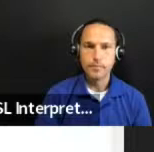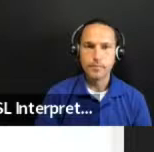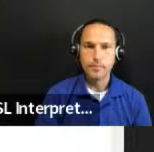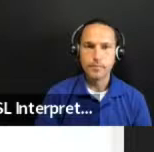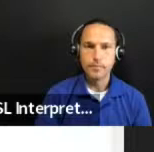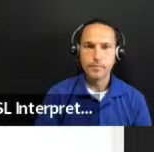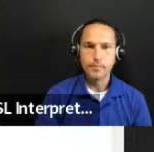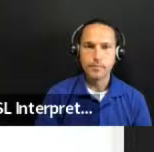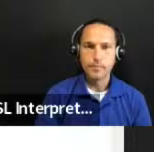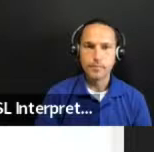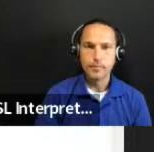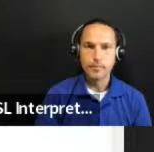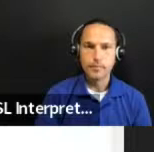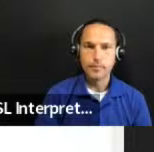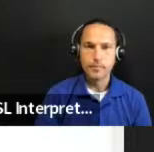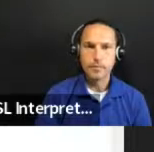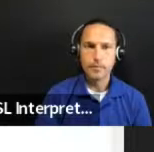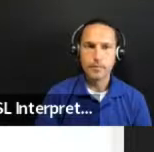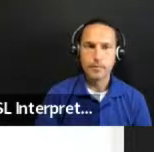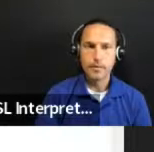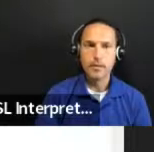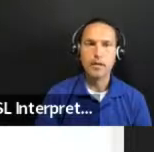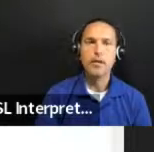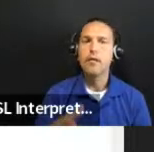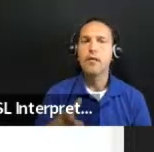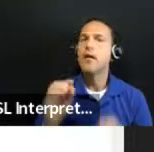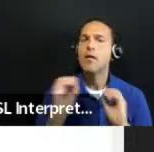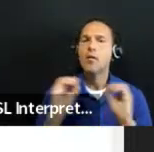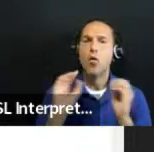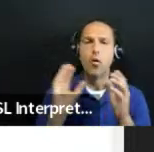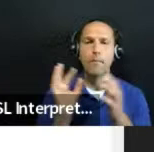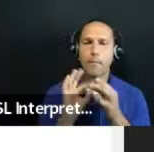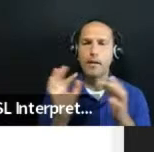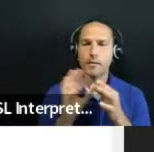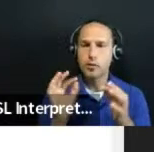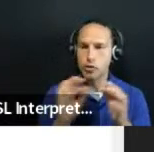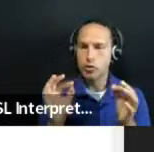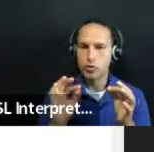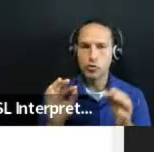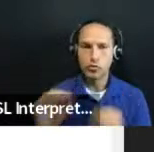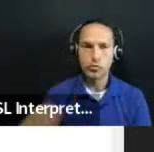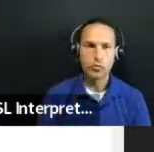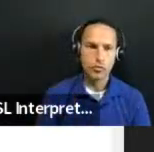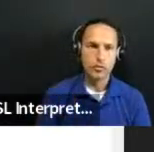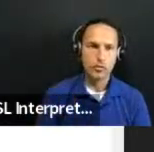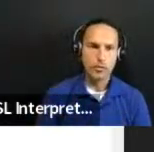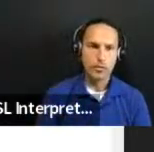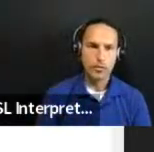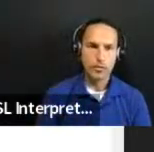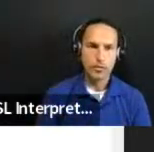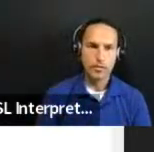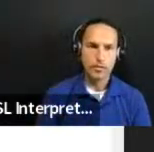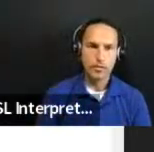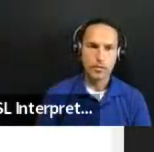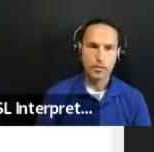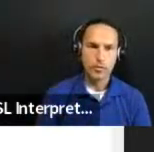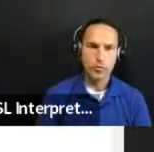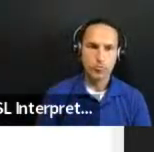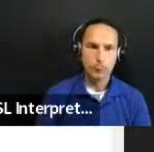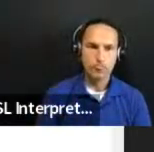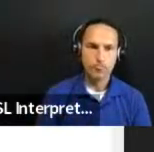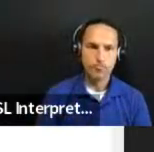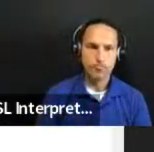Same page link Alright. visited. So it does have a message here, right? Across all 5 boroughs. For an accessible version of the map, visit